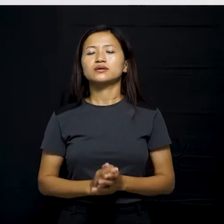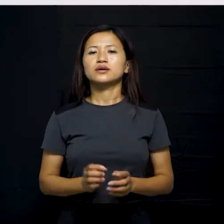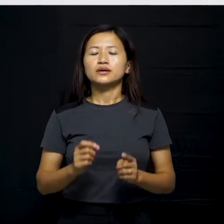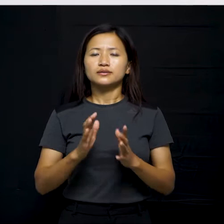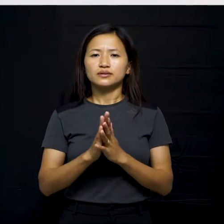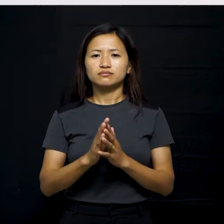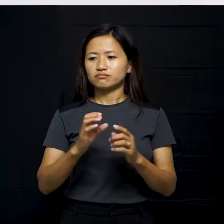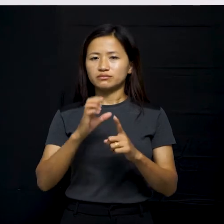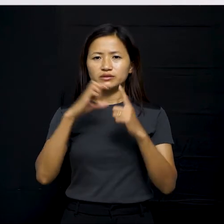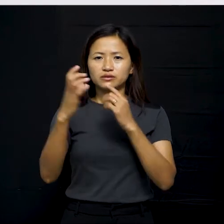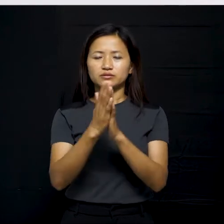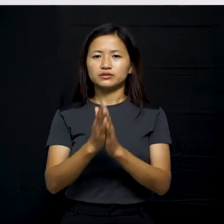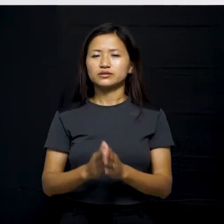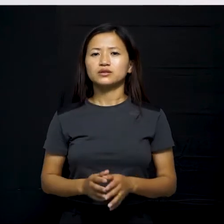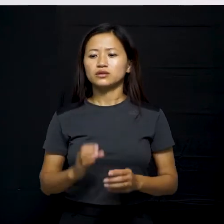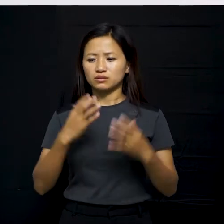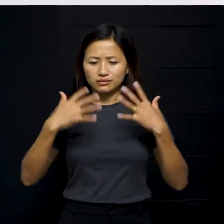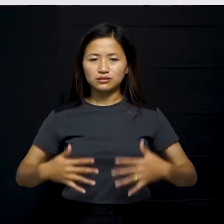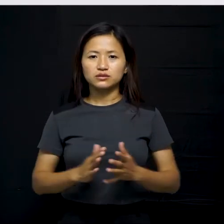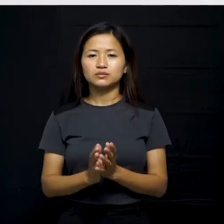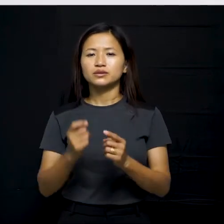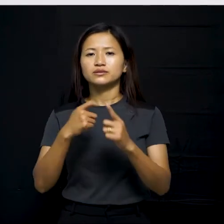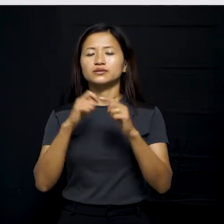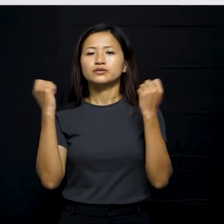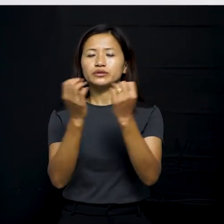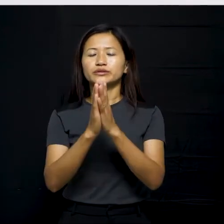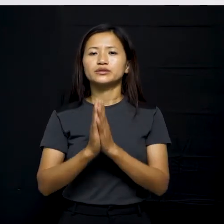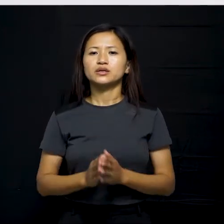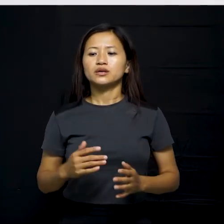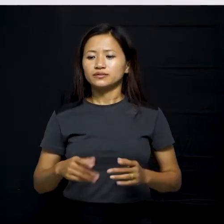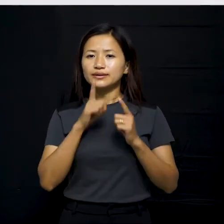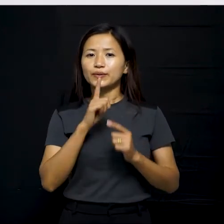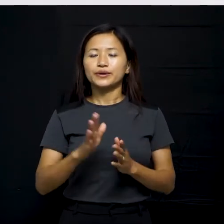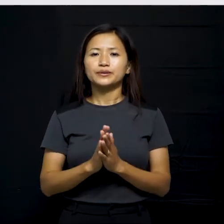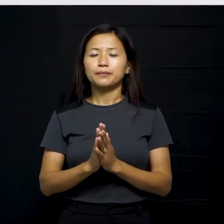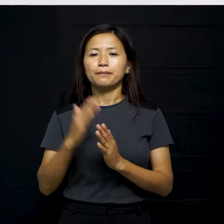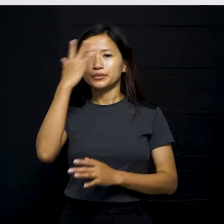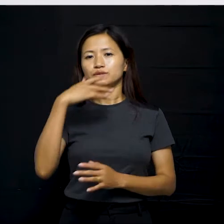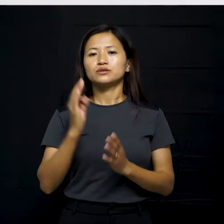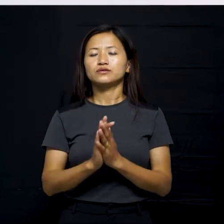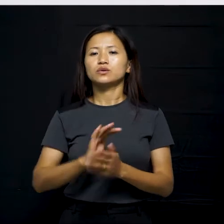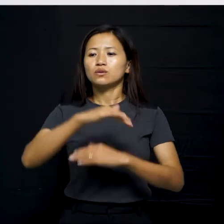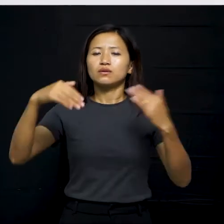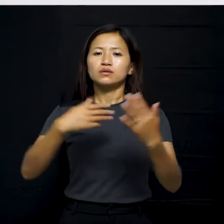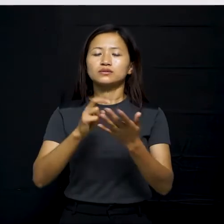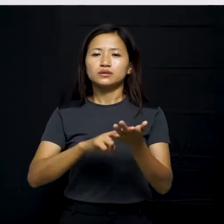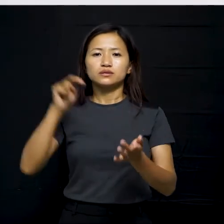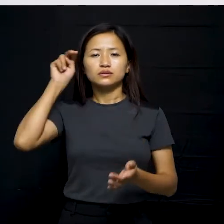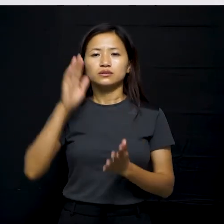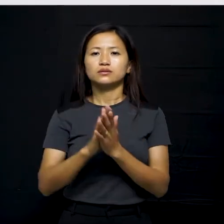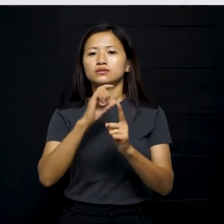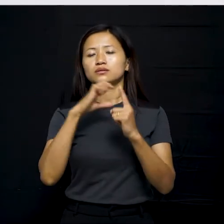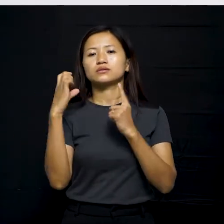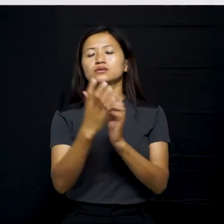customs and traditions are observed, and it gives a real beauty of the whole Naga culture. So many people love